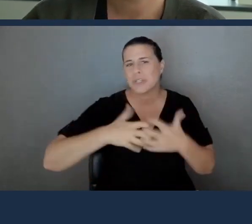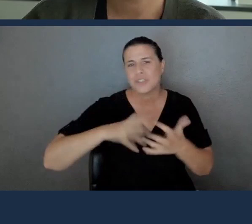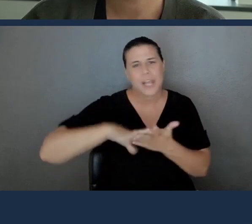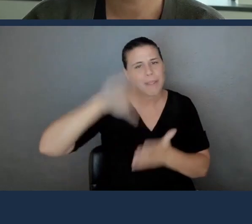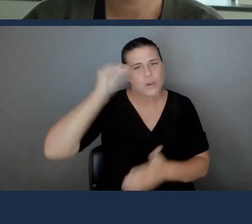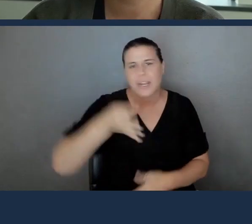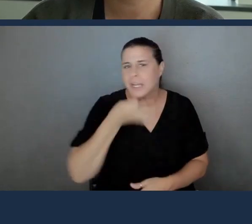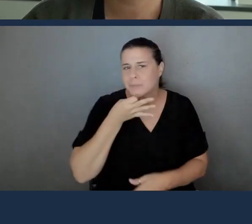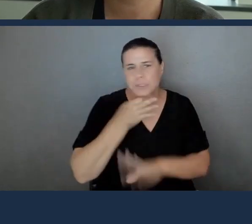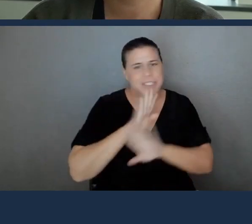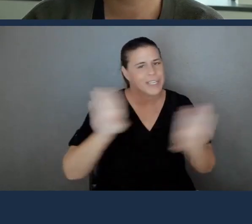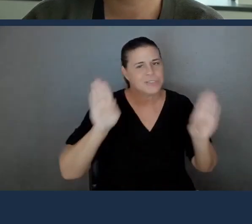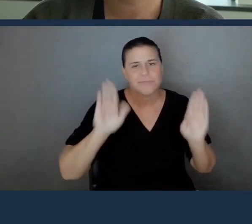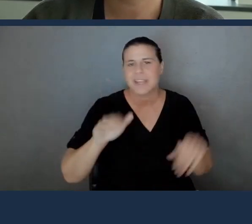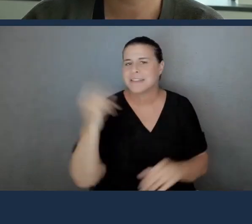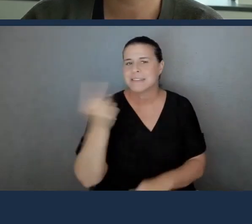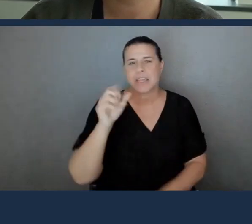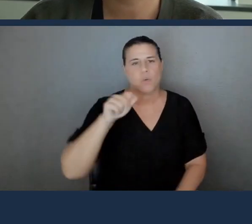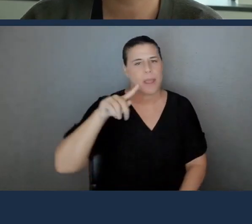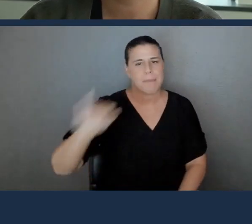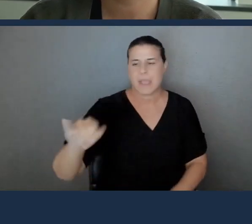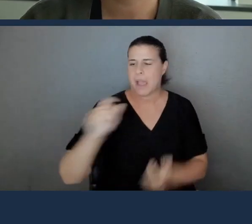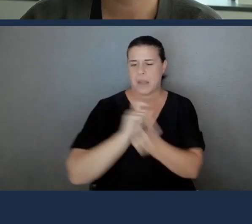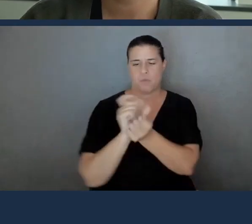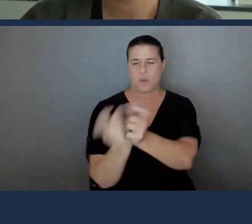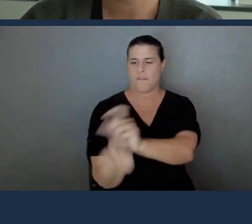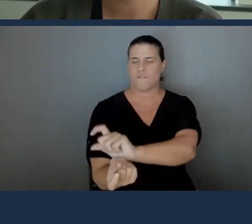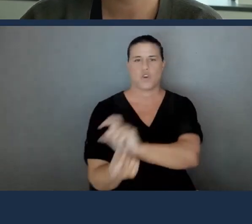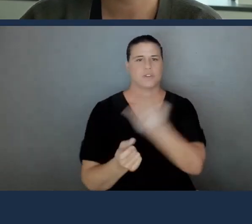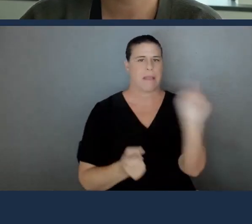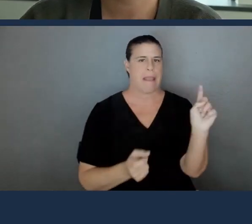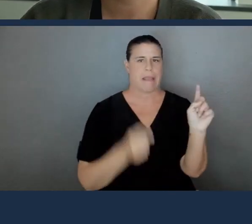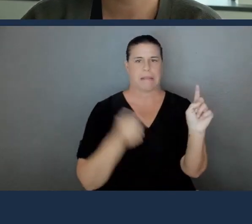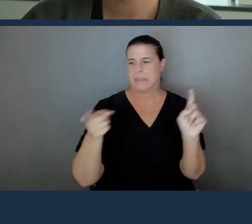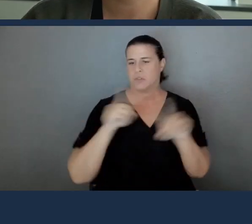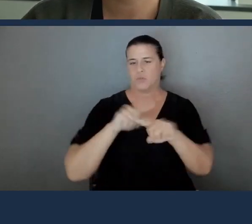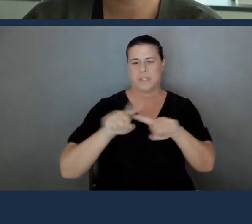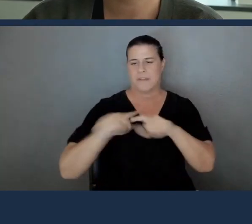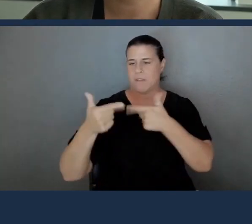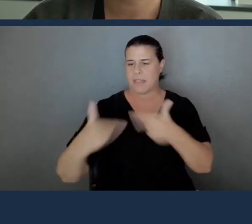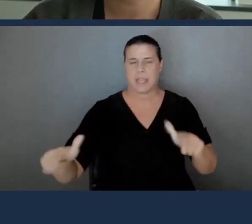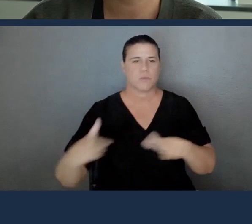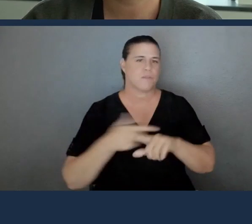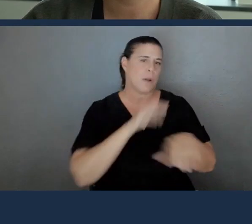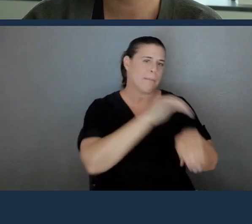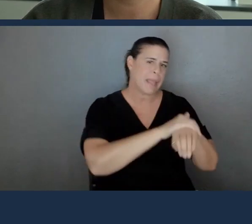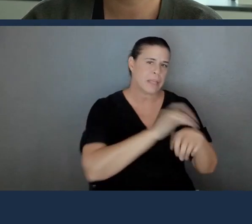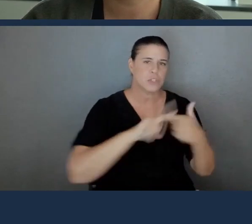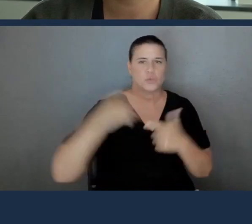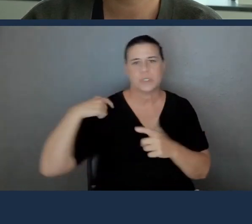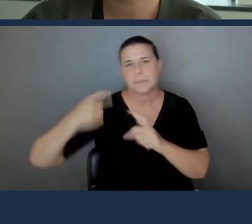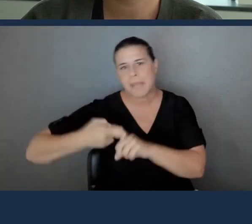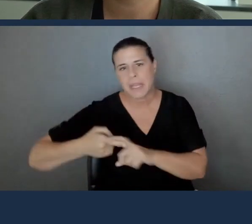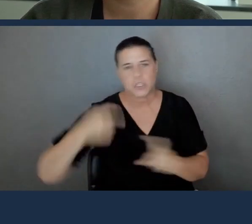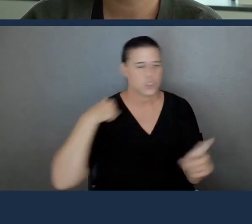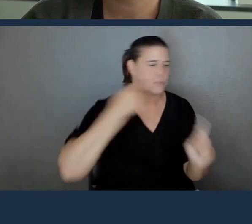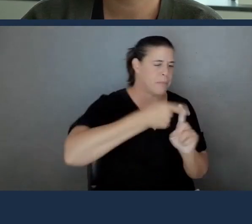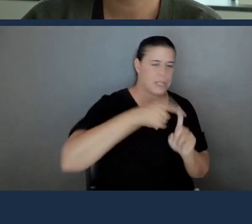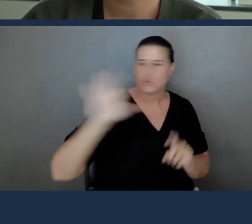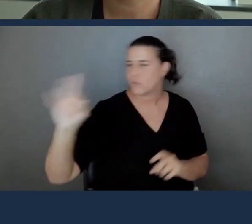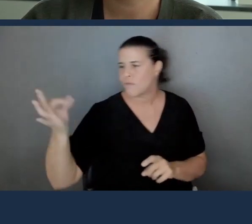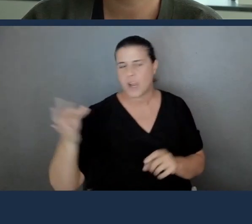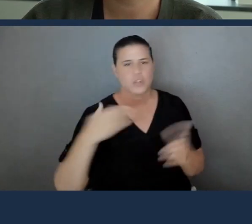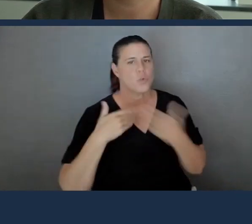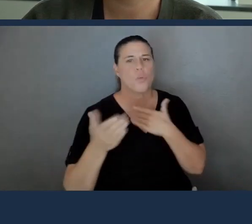call the single API, and it can convert like text into different languages, from let's say English to Spanish, Spanish to French, whatever